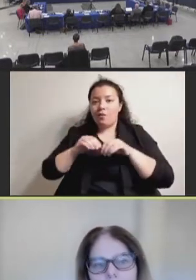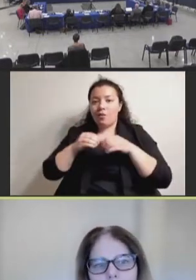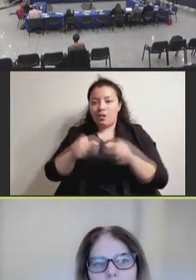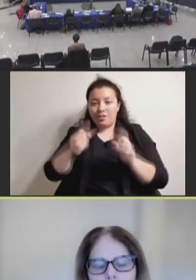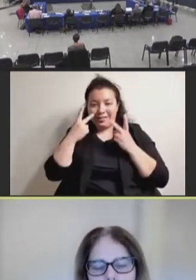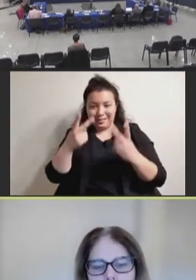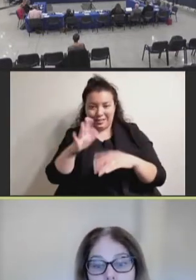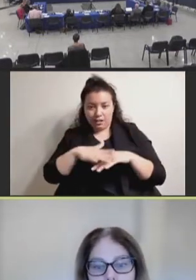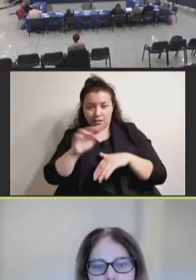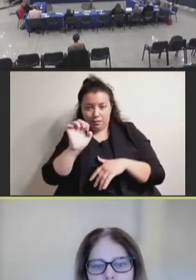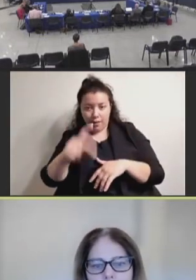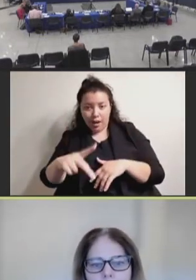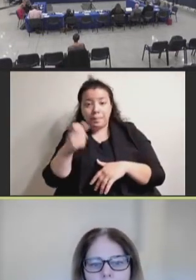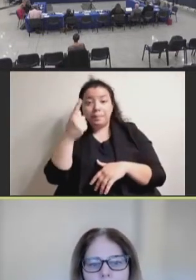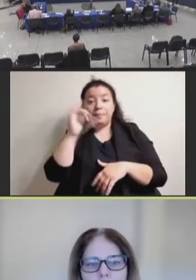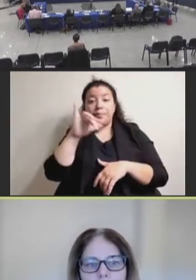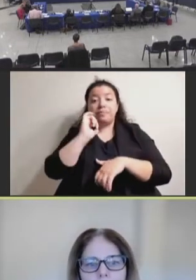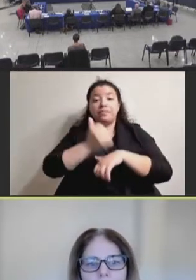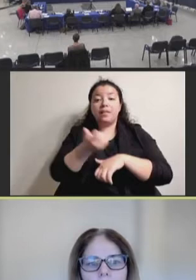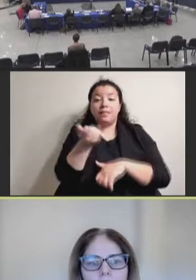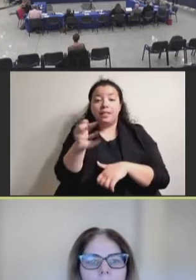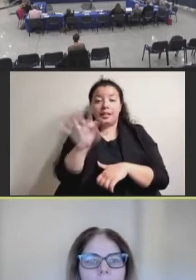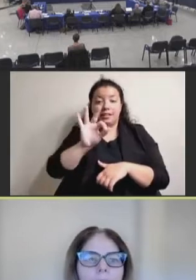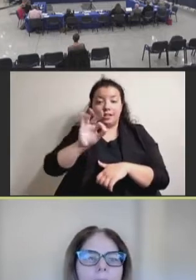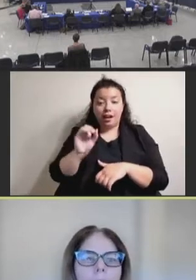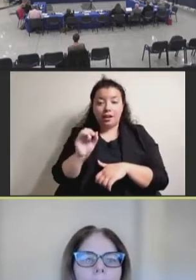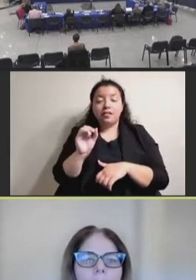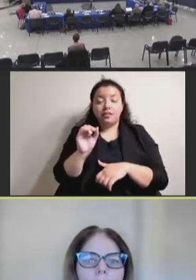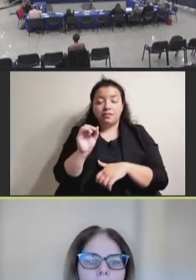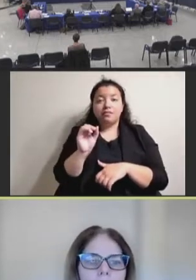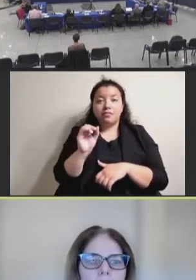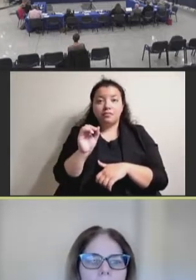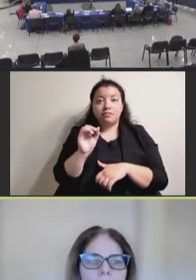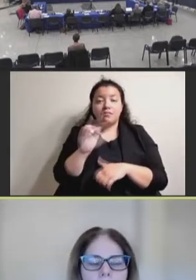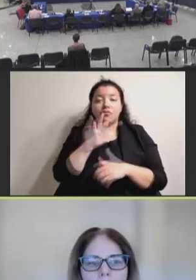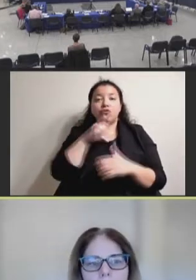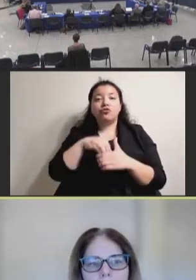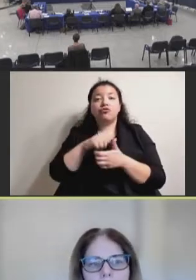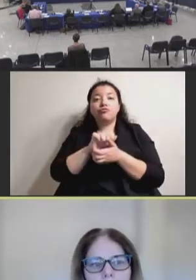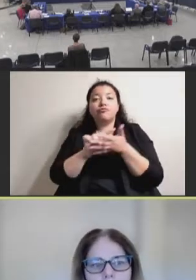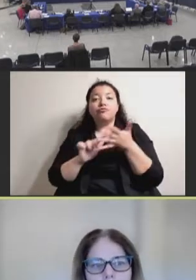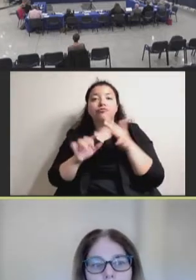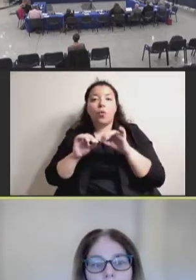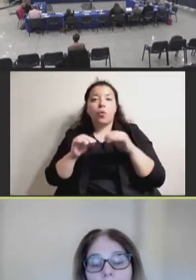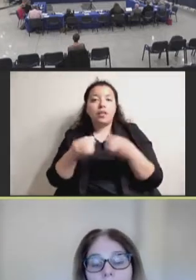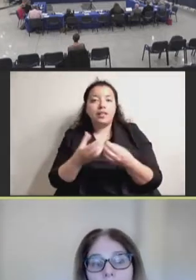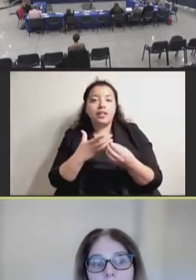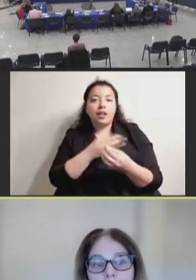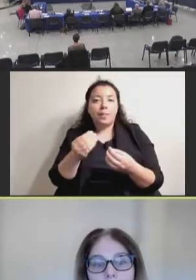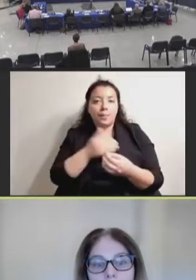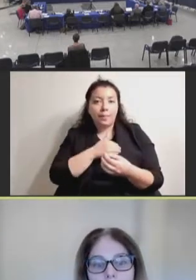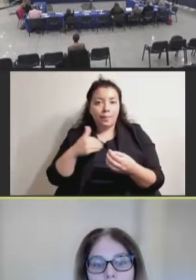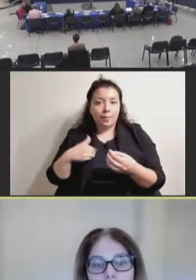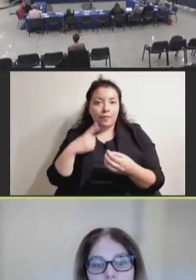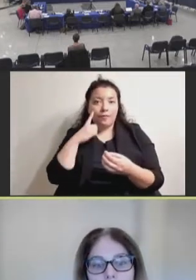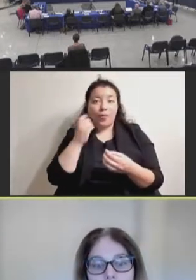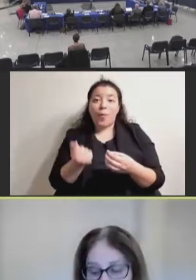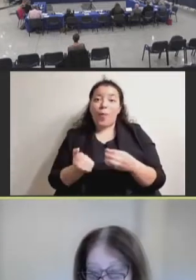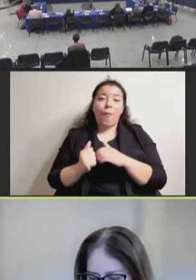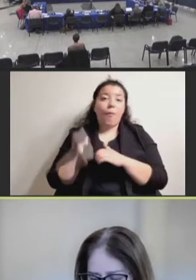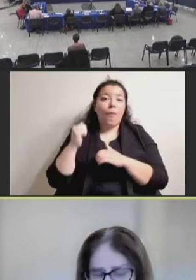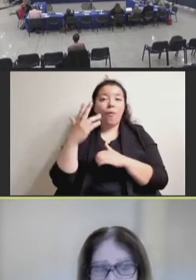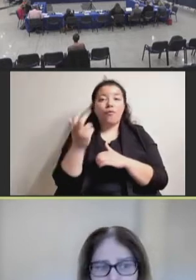was established in 1990, and it includes healthcare organizations and members for over 12 million people in the United